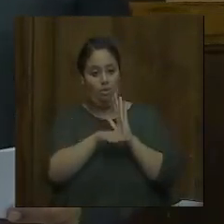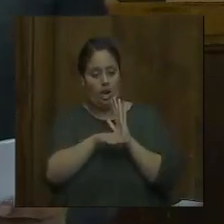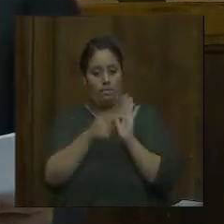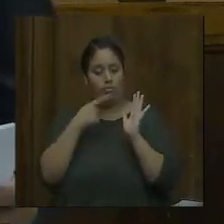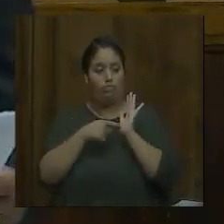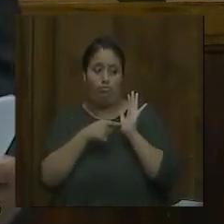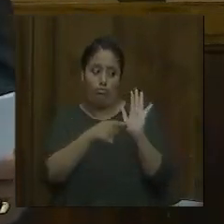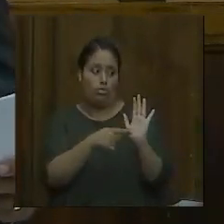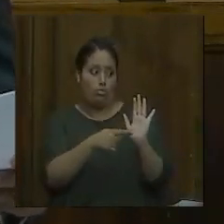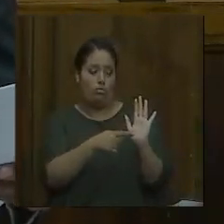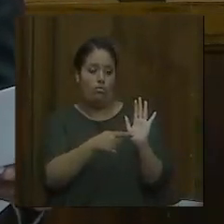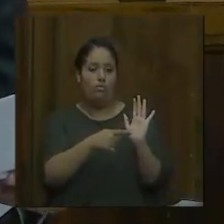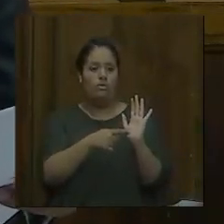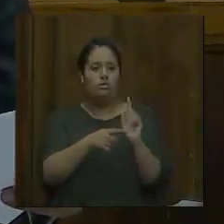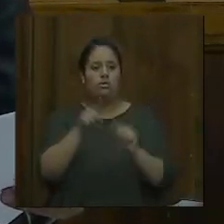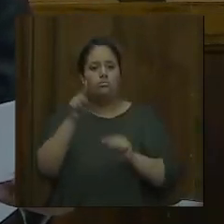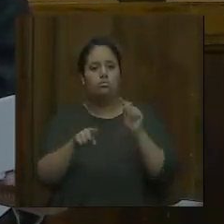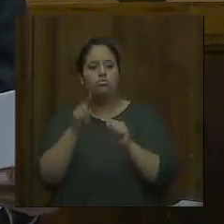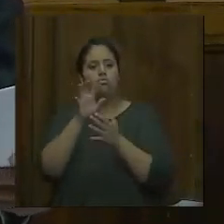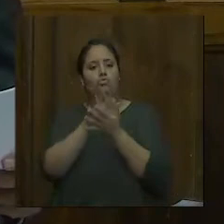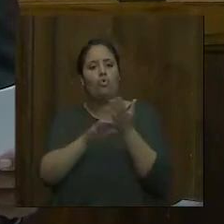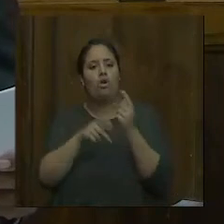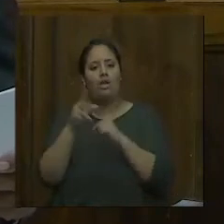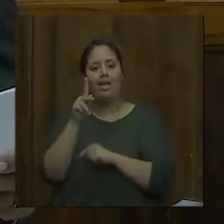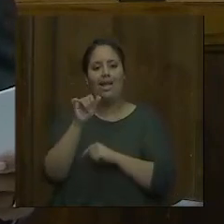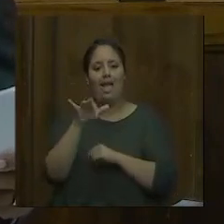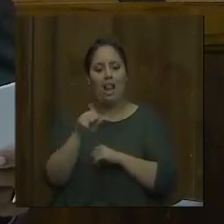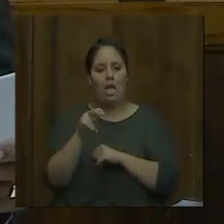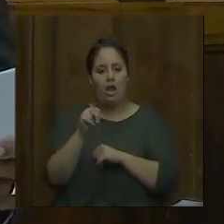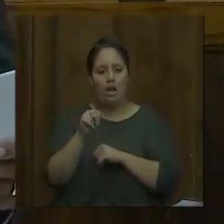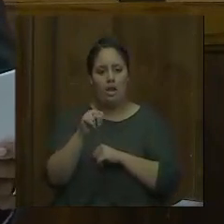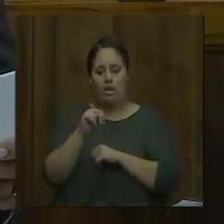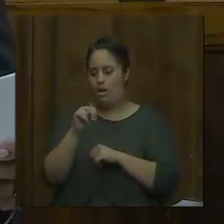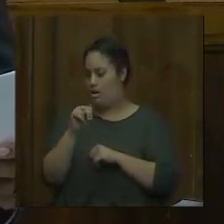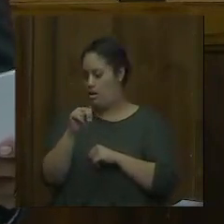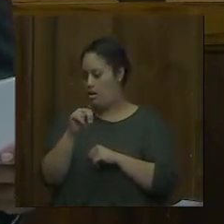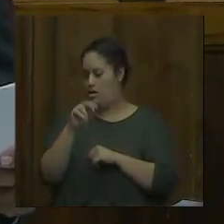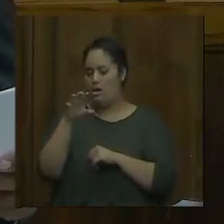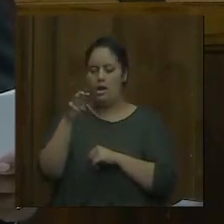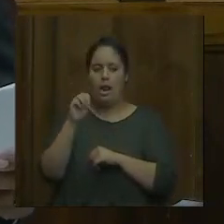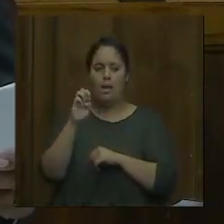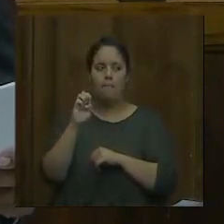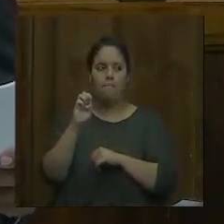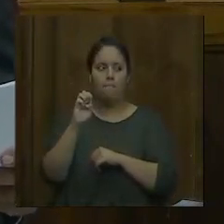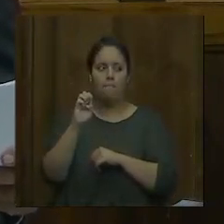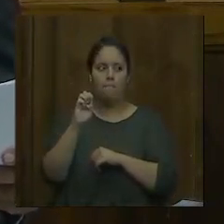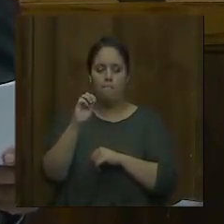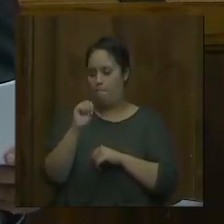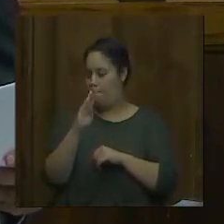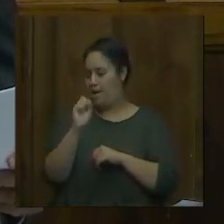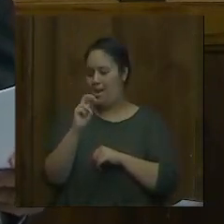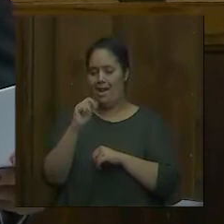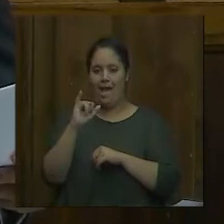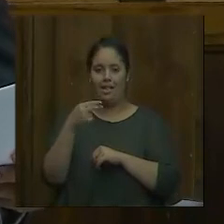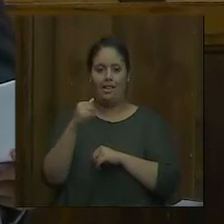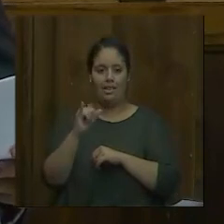evidenced by the stories of Kalen Yoran and Unati Makambi.